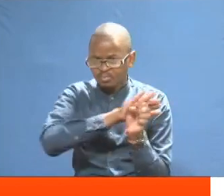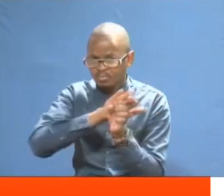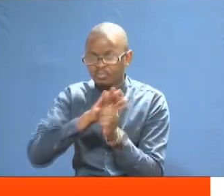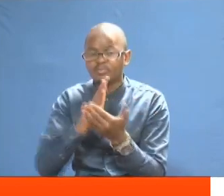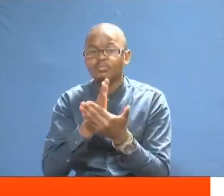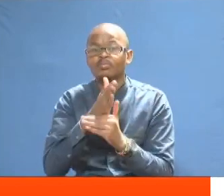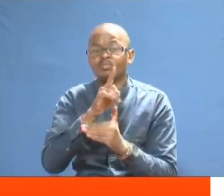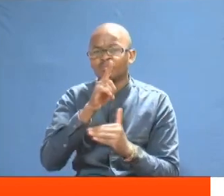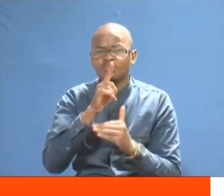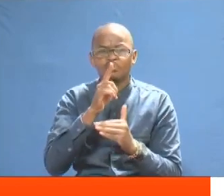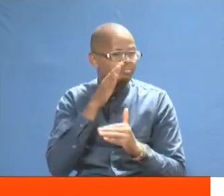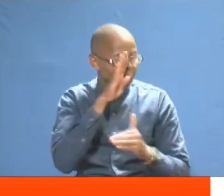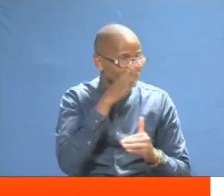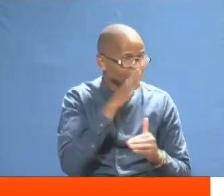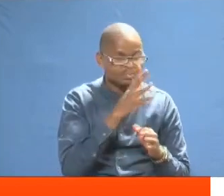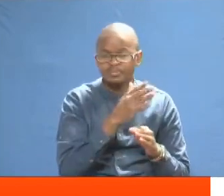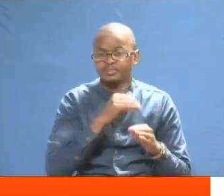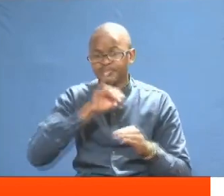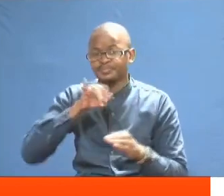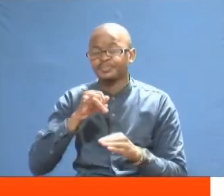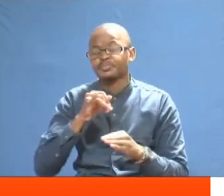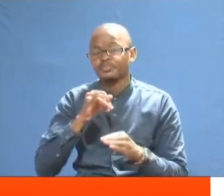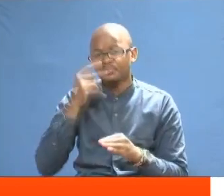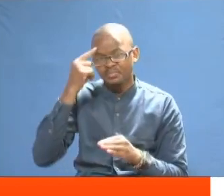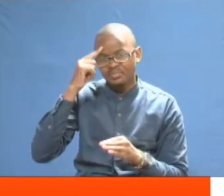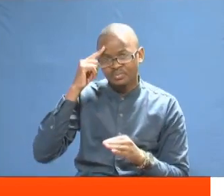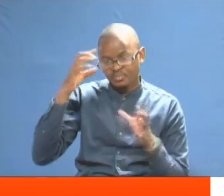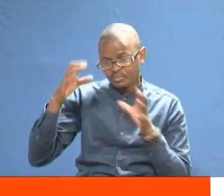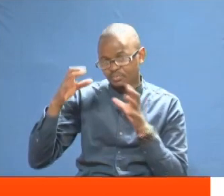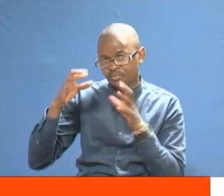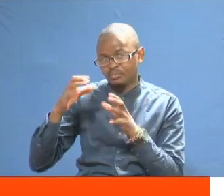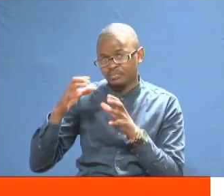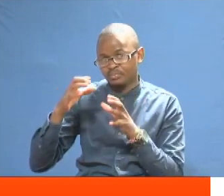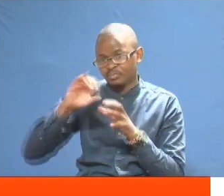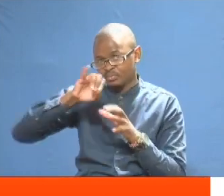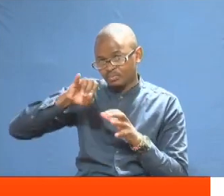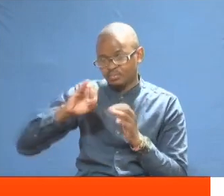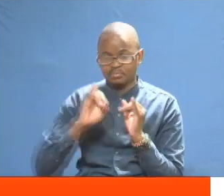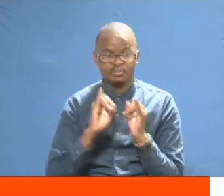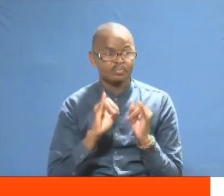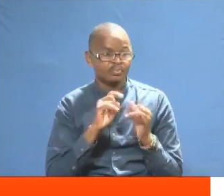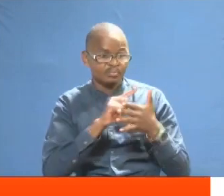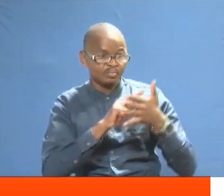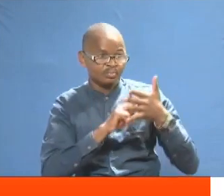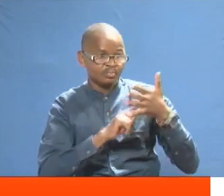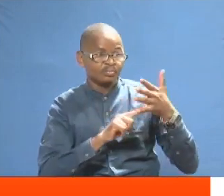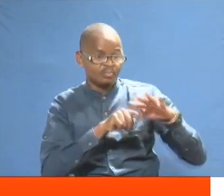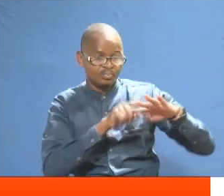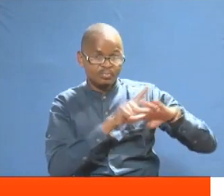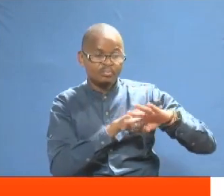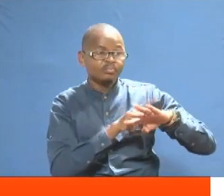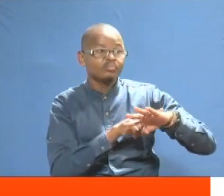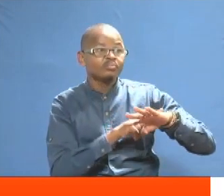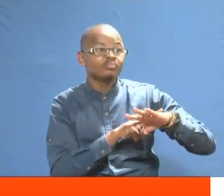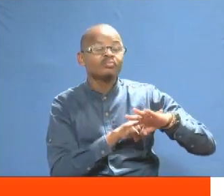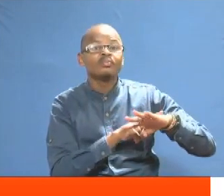us through these shenanigans within Jubilee Party. And I think as a party, as Jubilee as it is now, when it reaches a time,